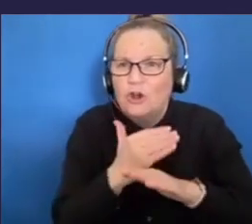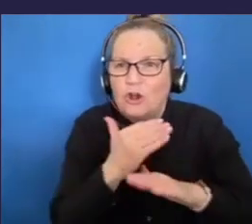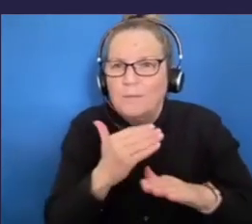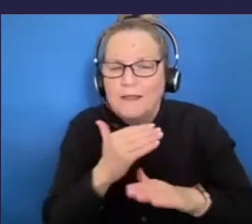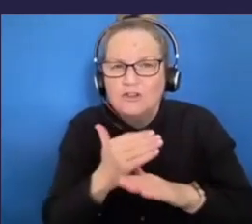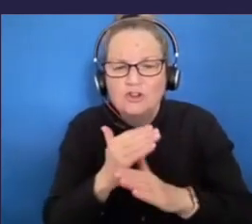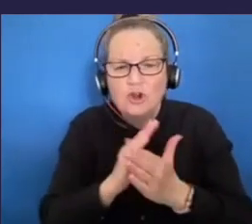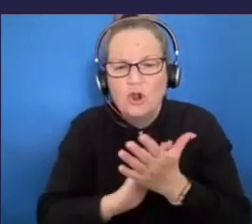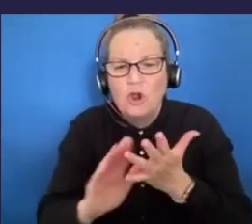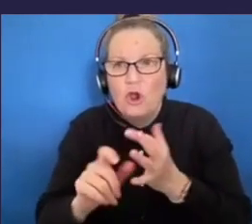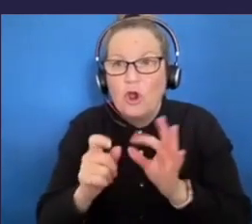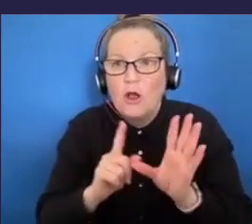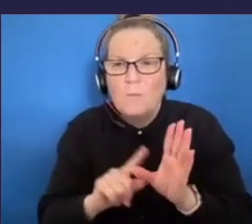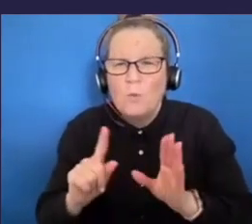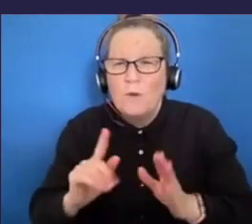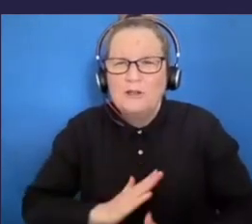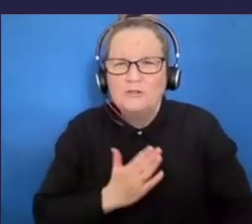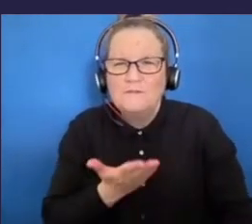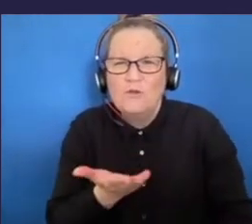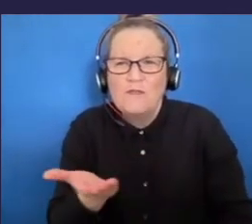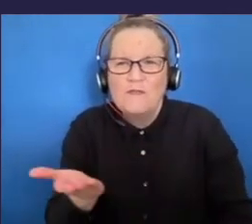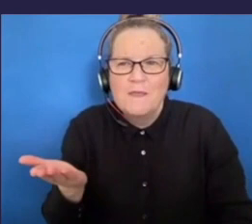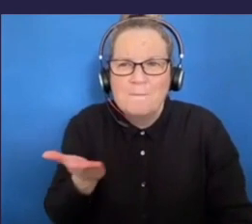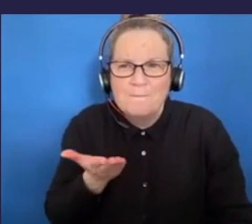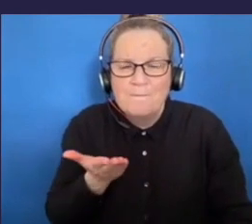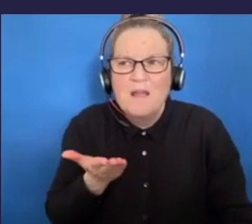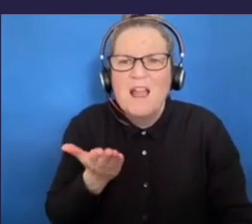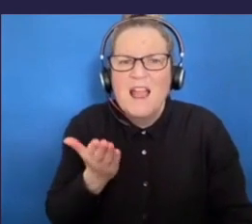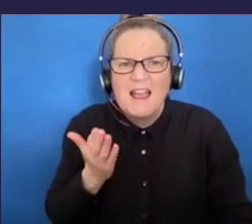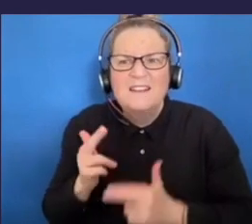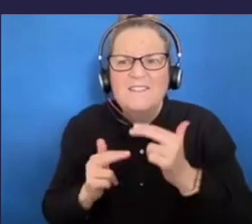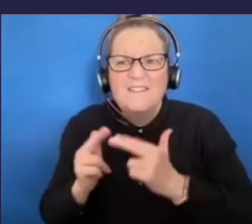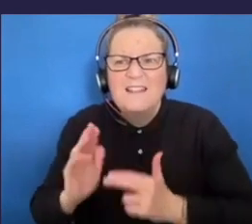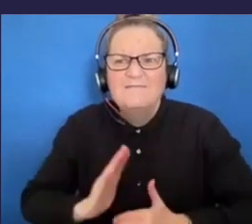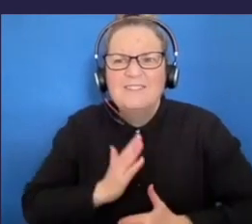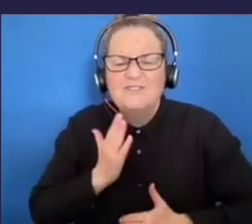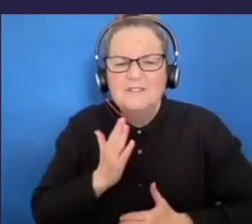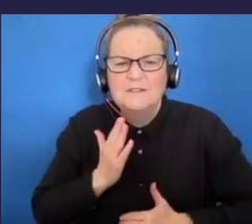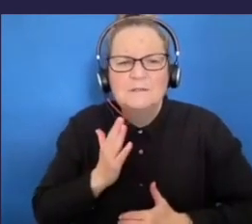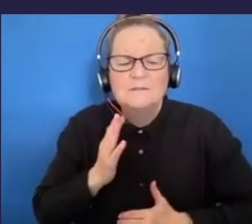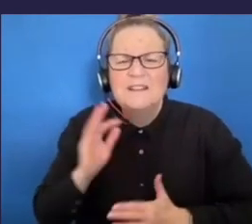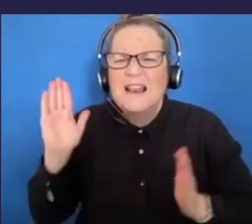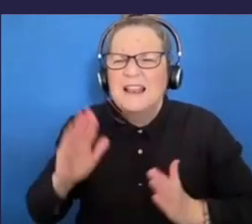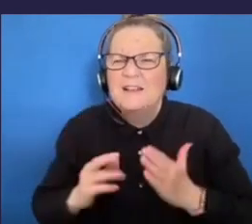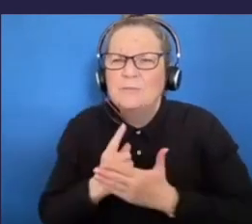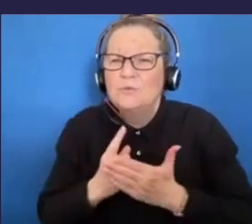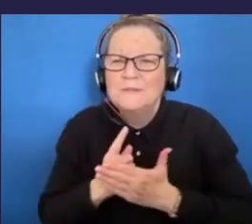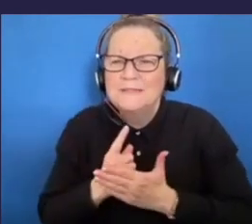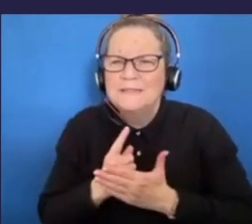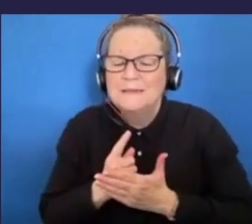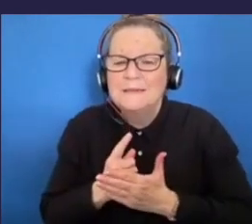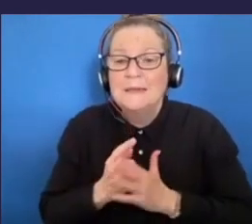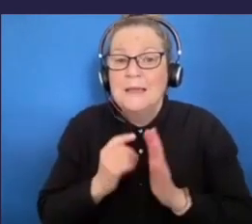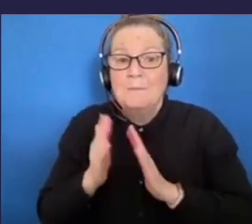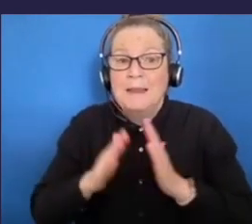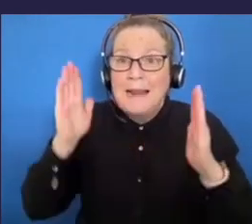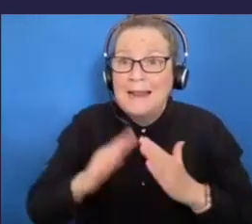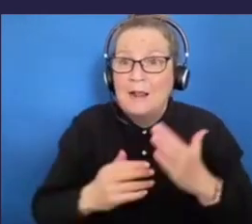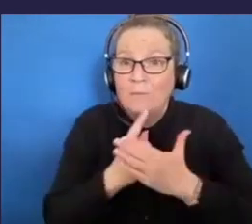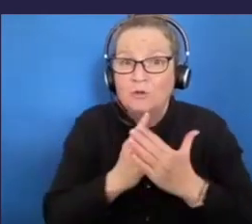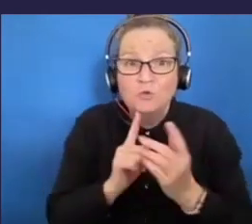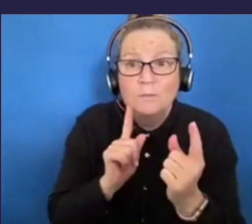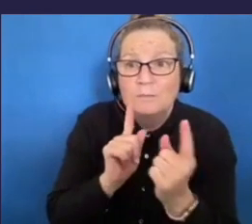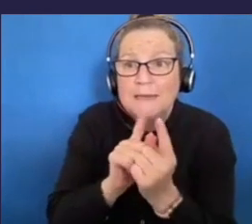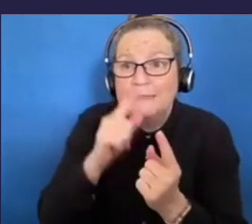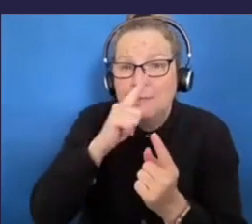them, and to develop those interests. Now, this means that they then have fewer opportunities to meet people who might